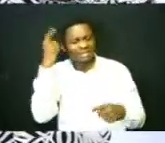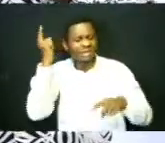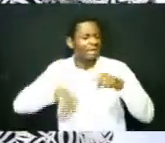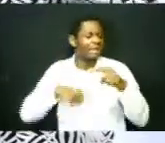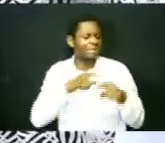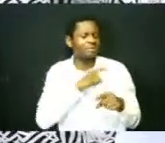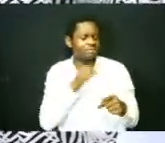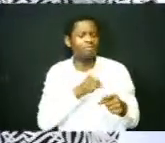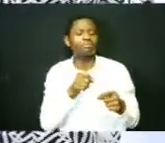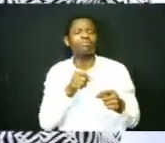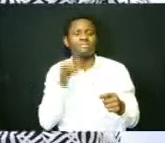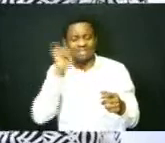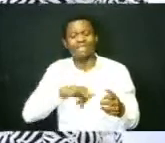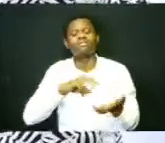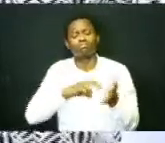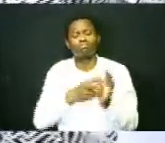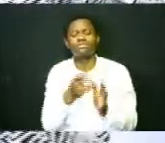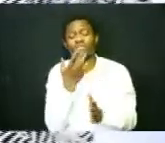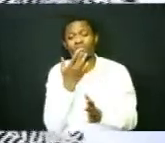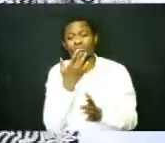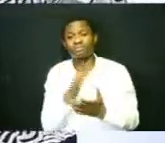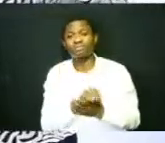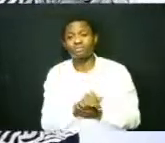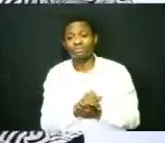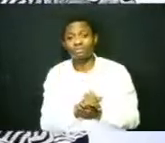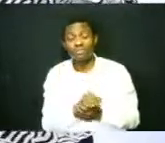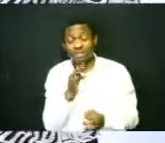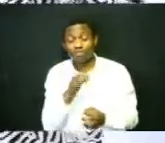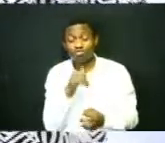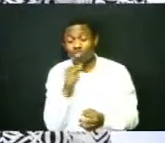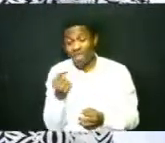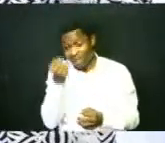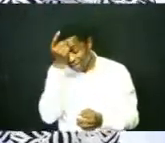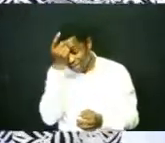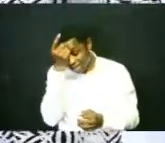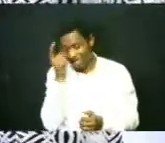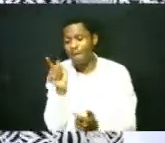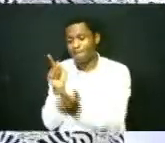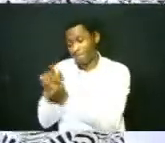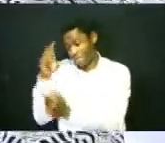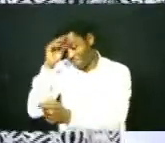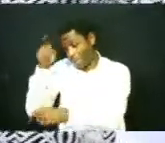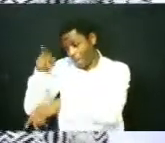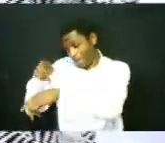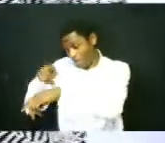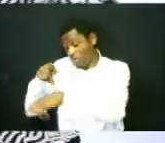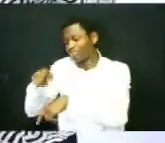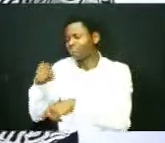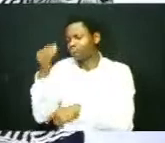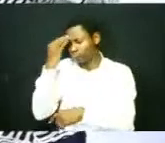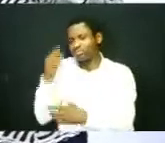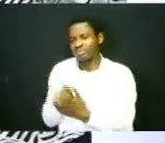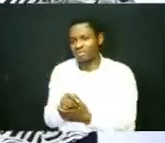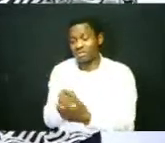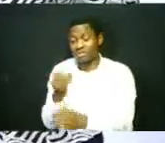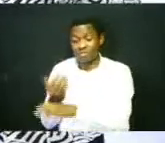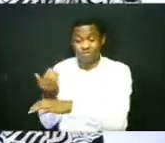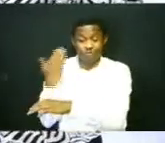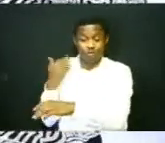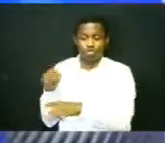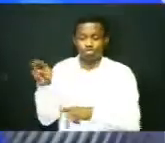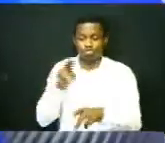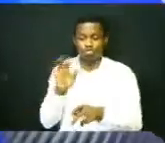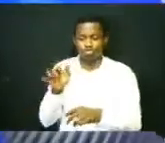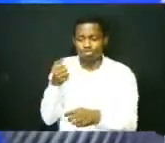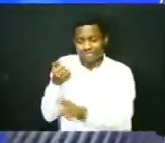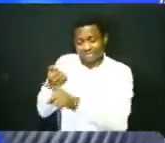to understand this better, you meet Paul. Okay. He was using his strength to oppose God. But